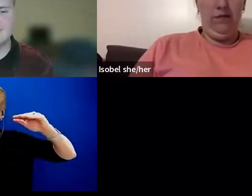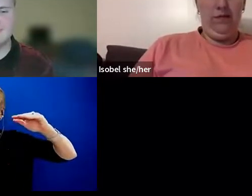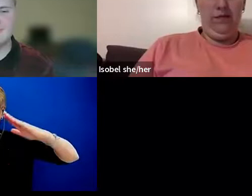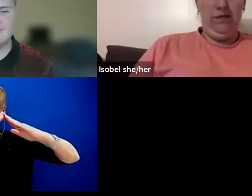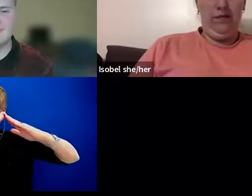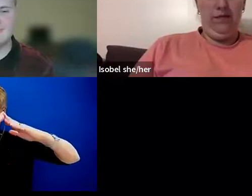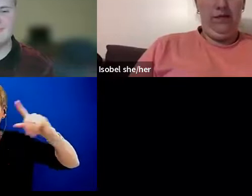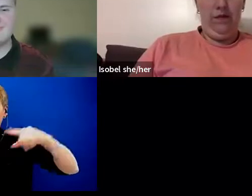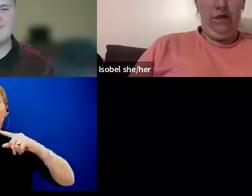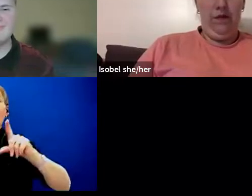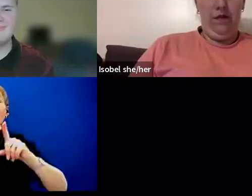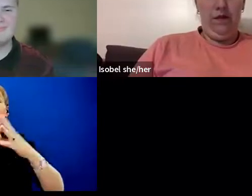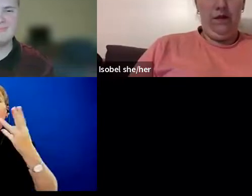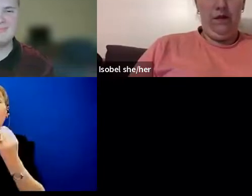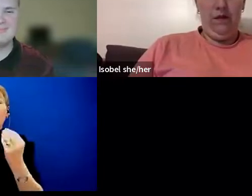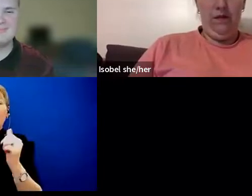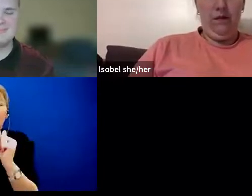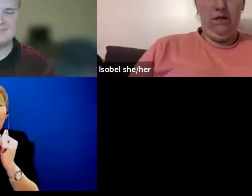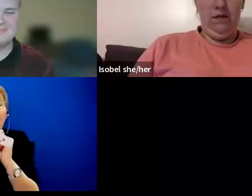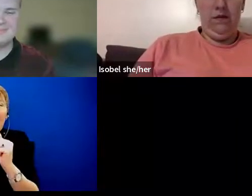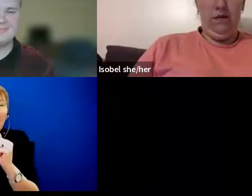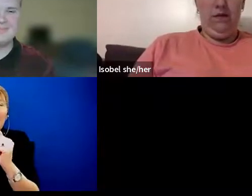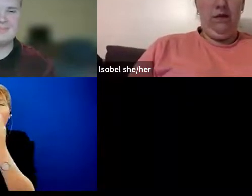eating watermelon, and I loved it.